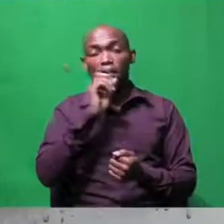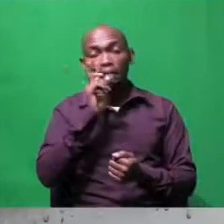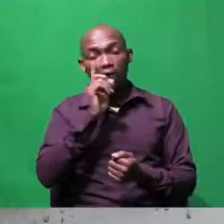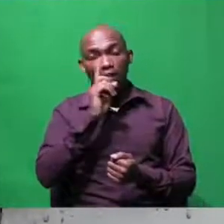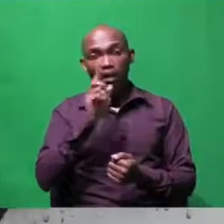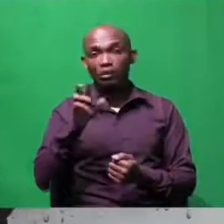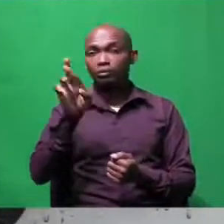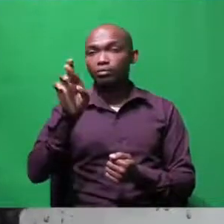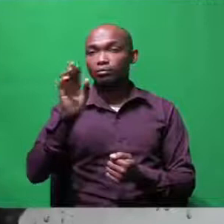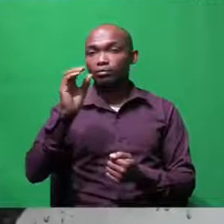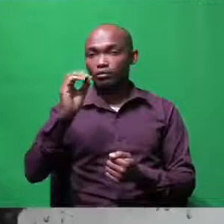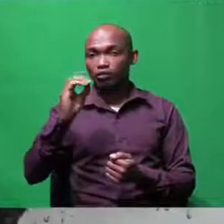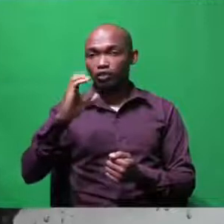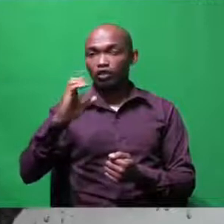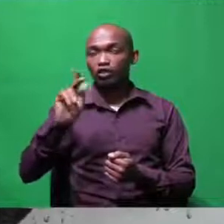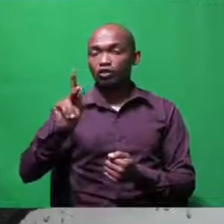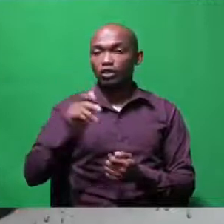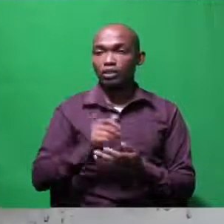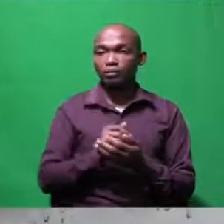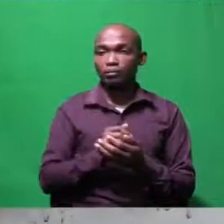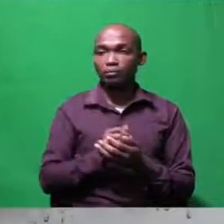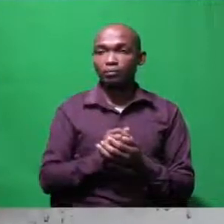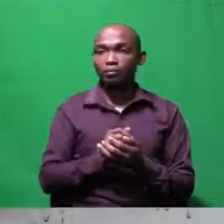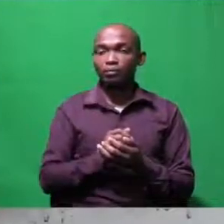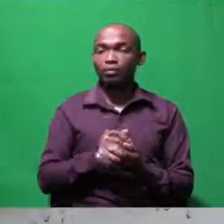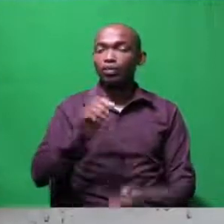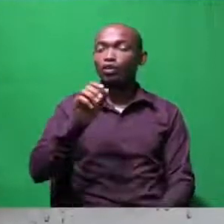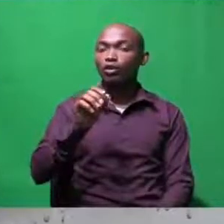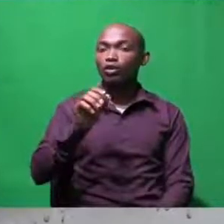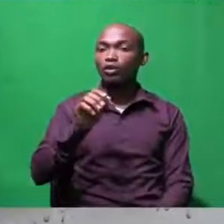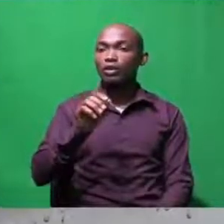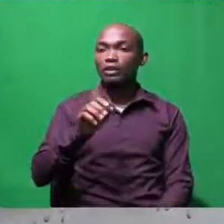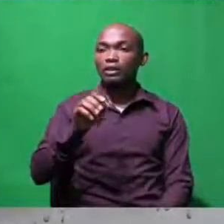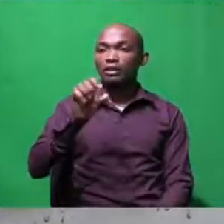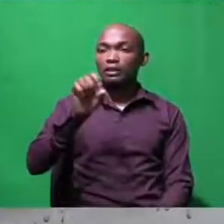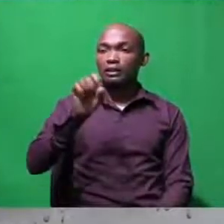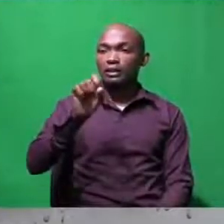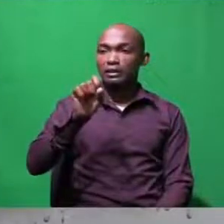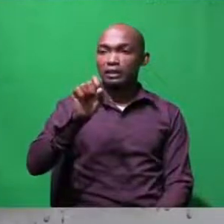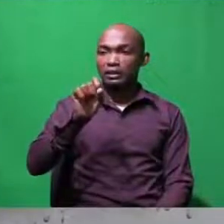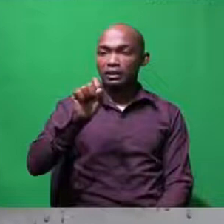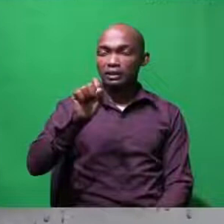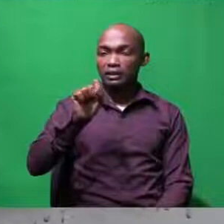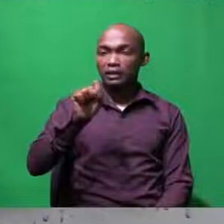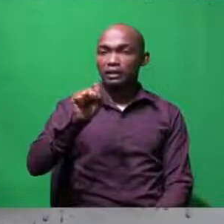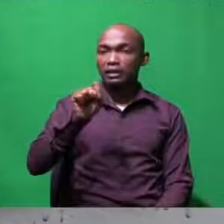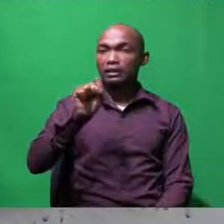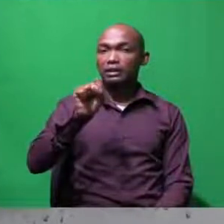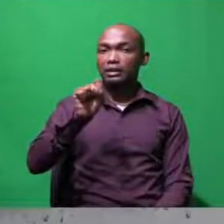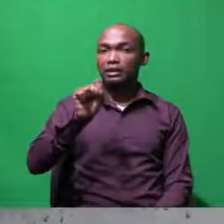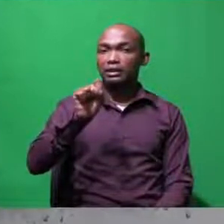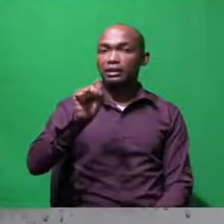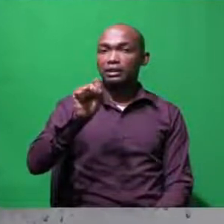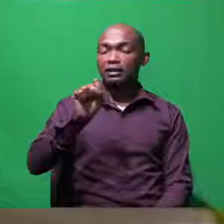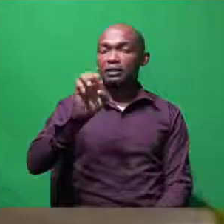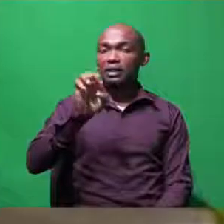rock. Sedimentary, igneous rock is a mother rock. Why is a mother rock?